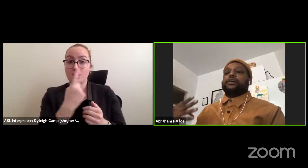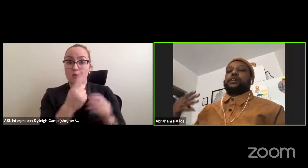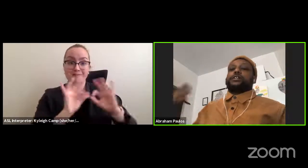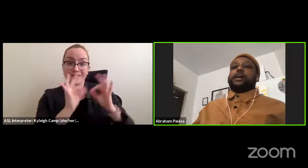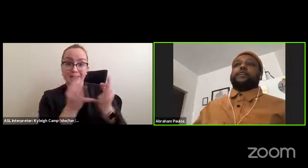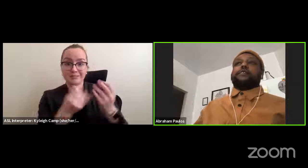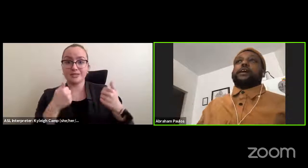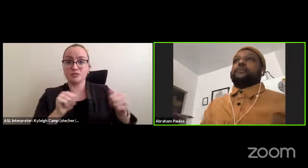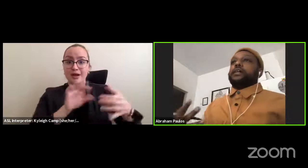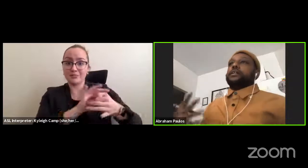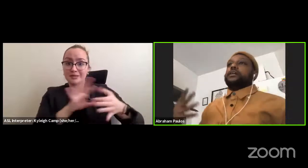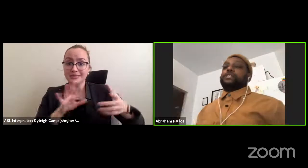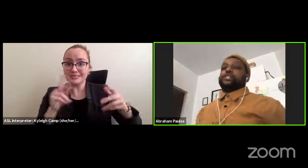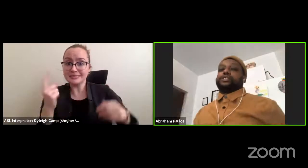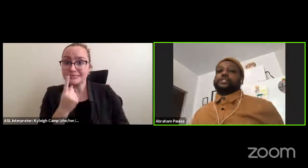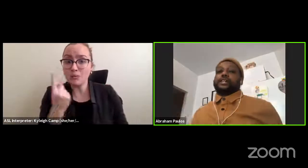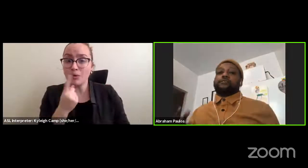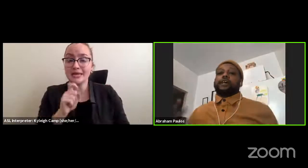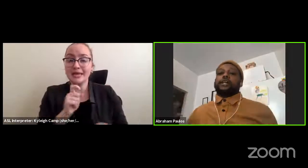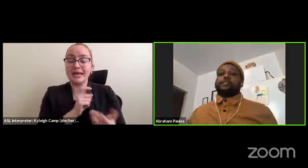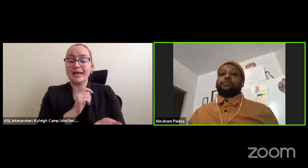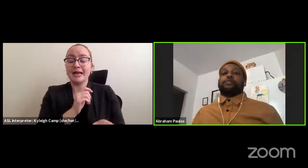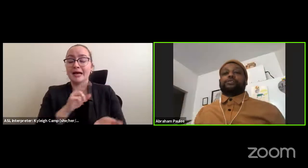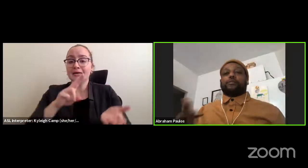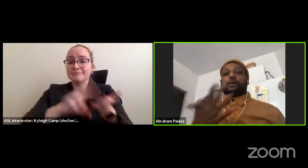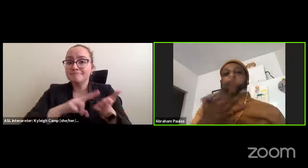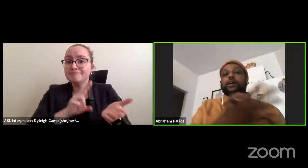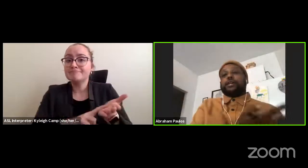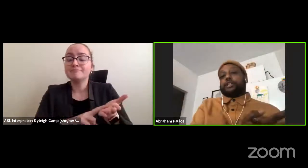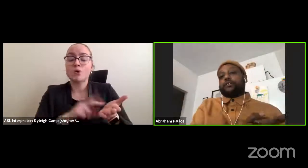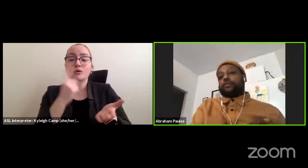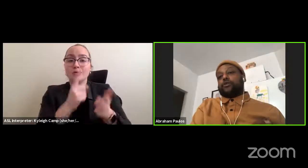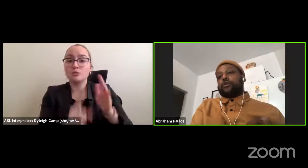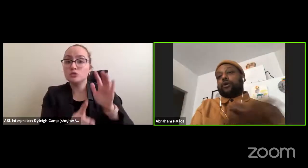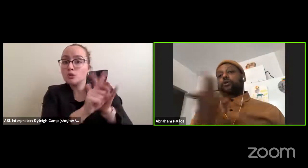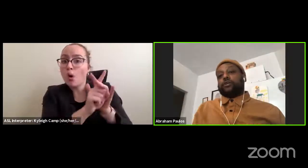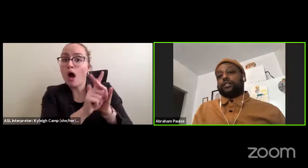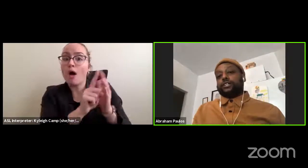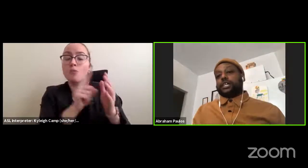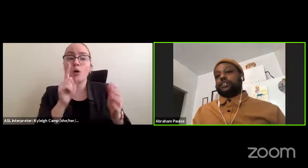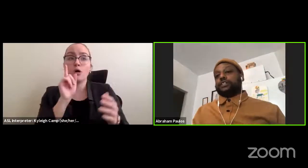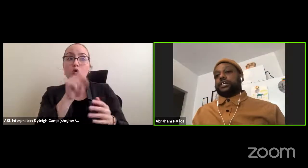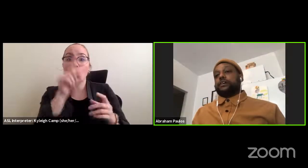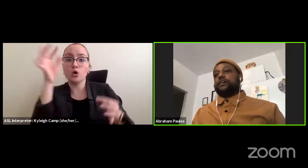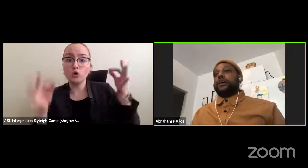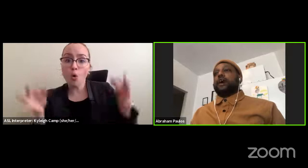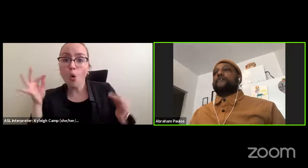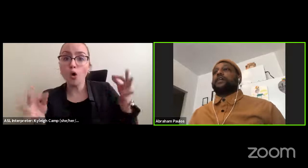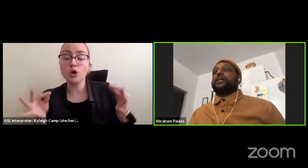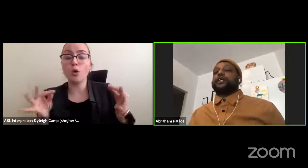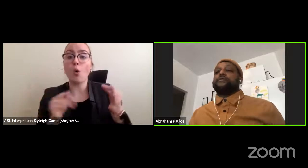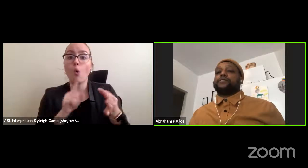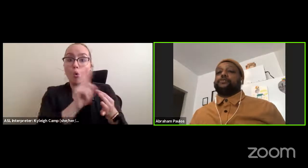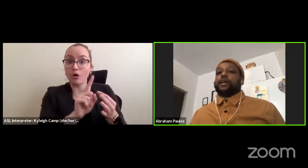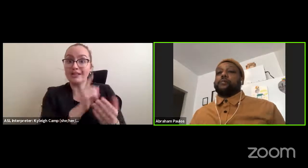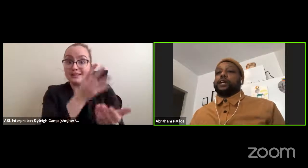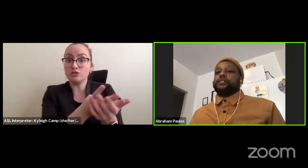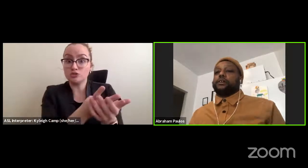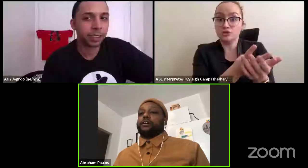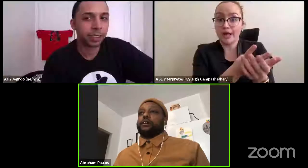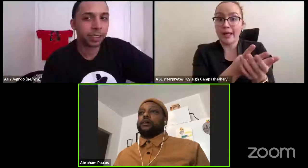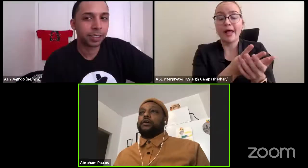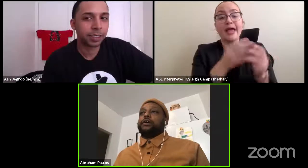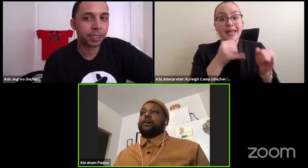released, that they might need a petition sign or might need somebody to show up to either court or the detention center. I feel like individual